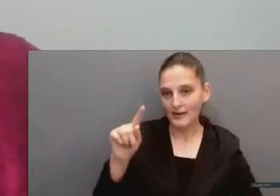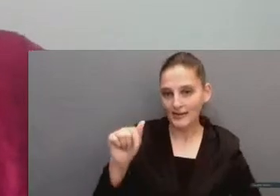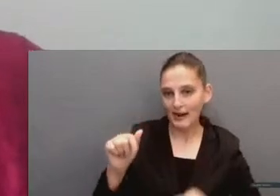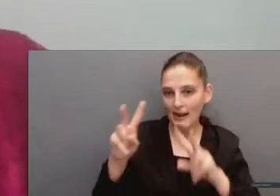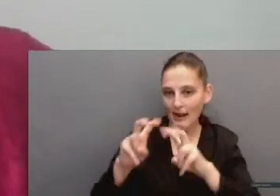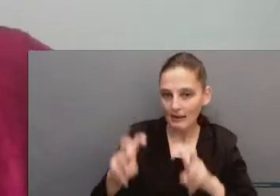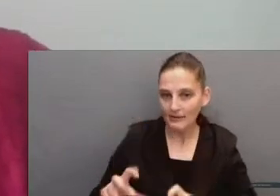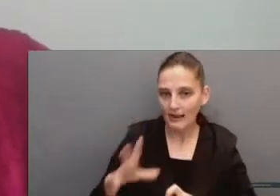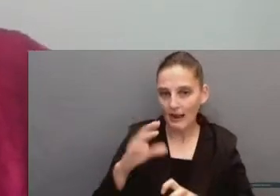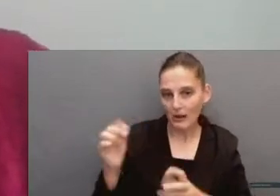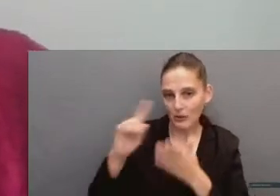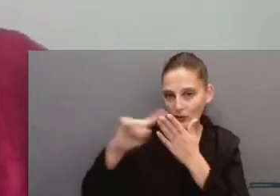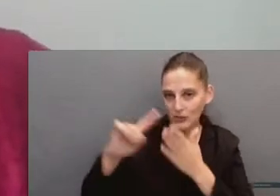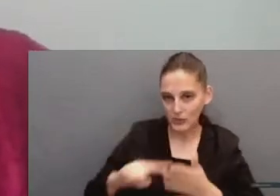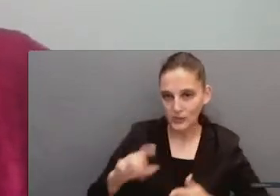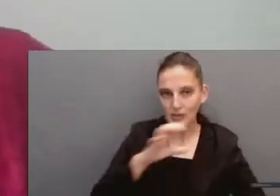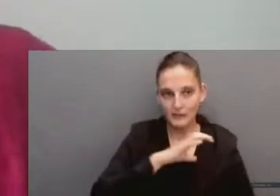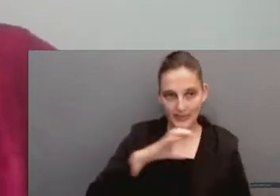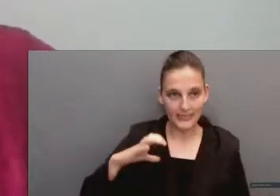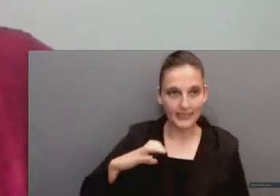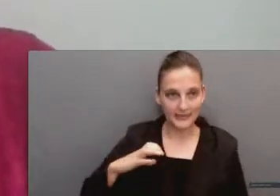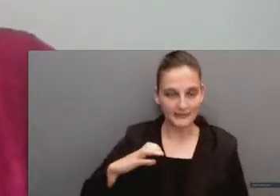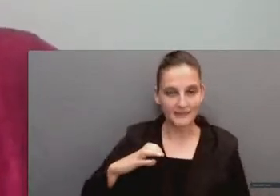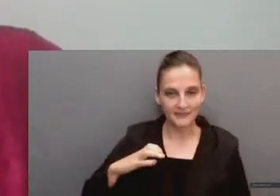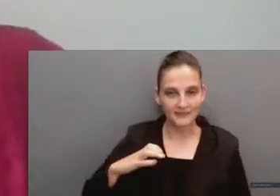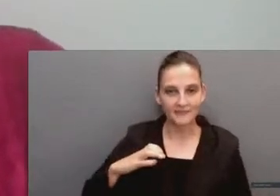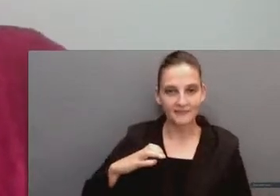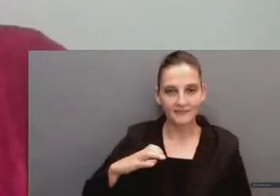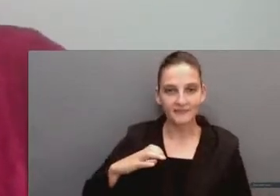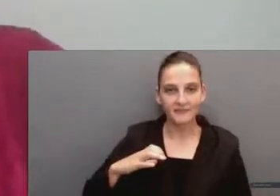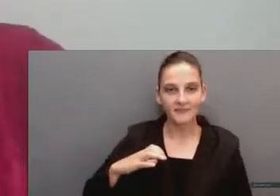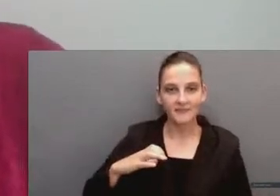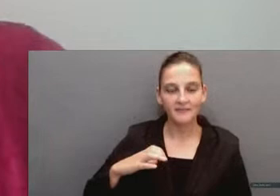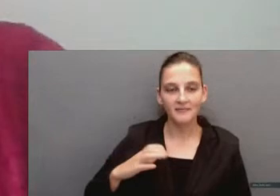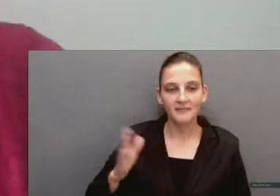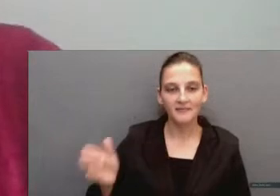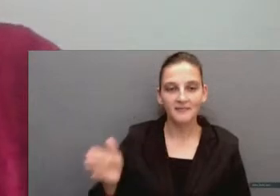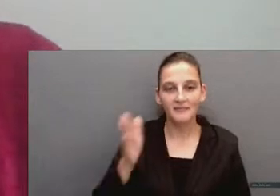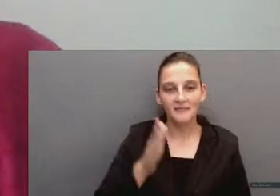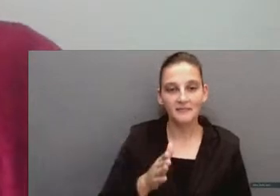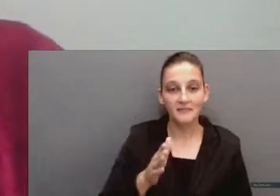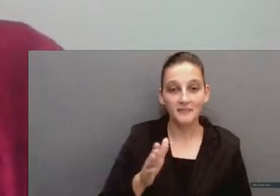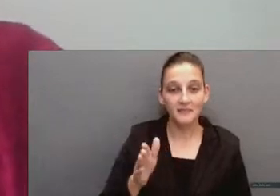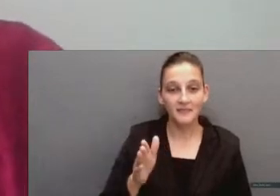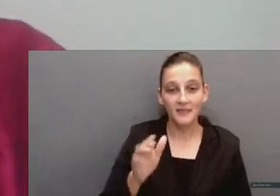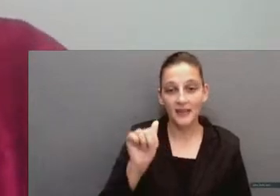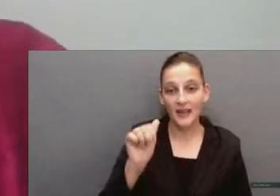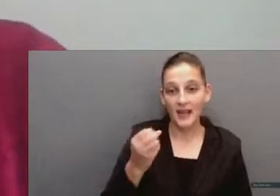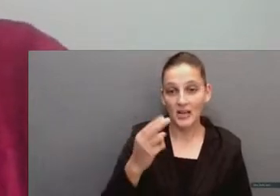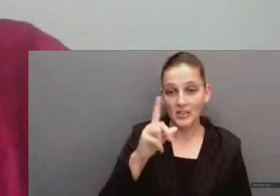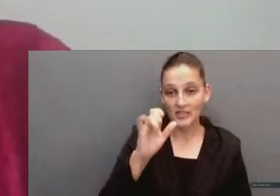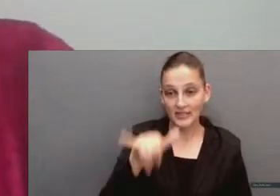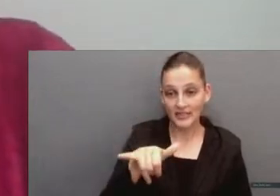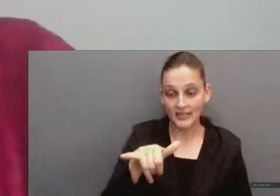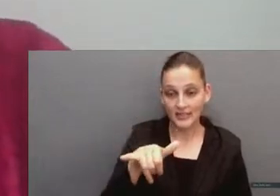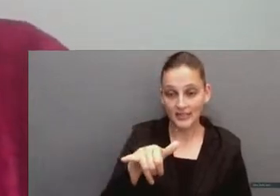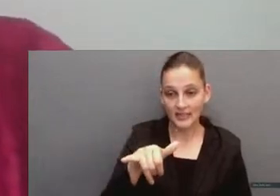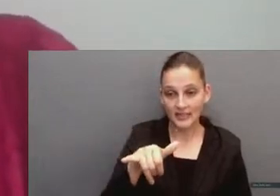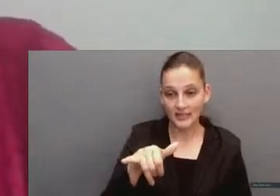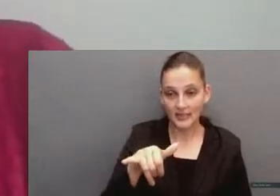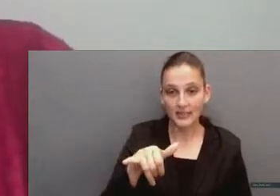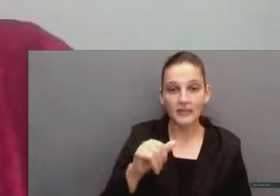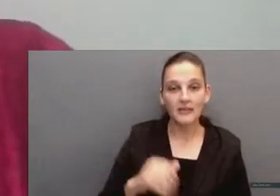and research subcommittee. And then I will call on Ashley